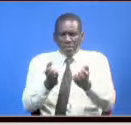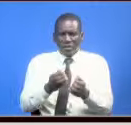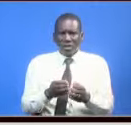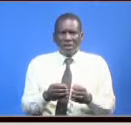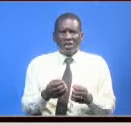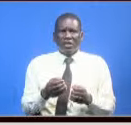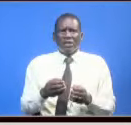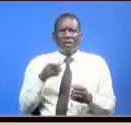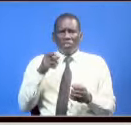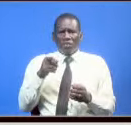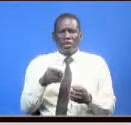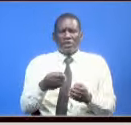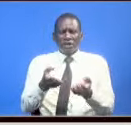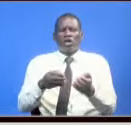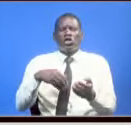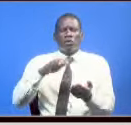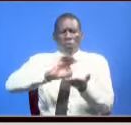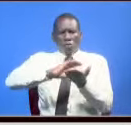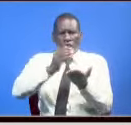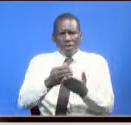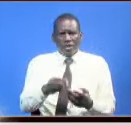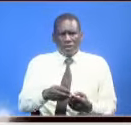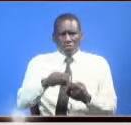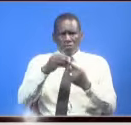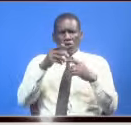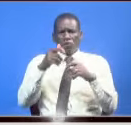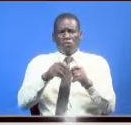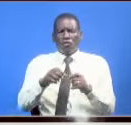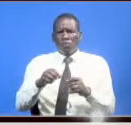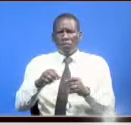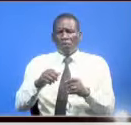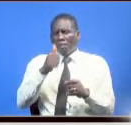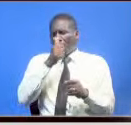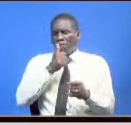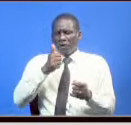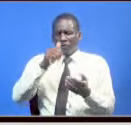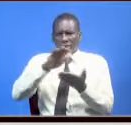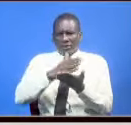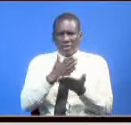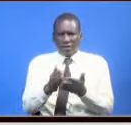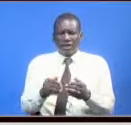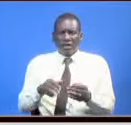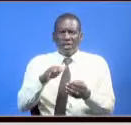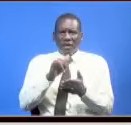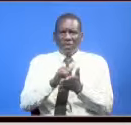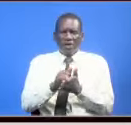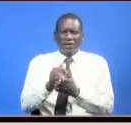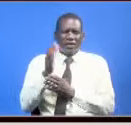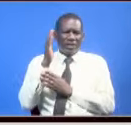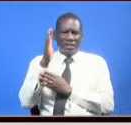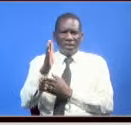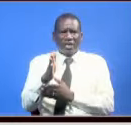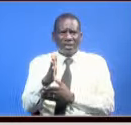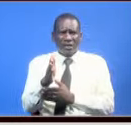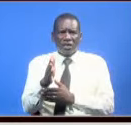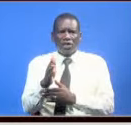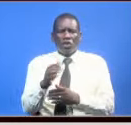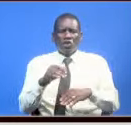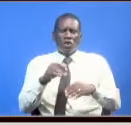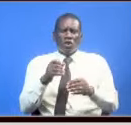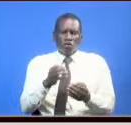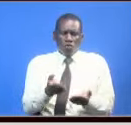that more funding, especially from domestic private sector, is directed towards this vibrant